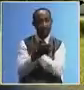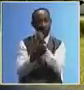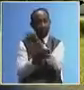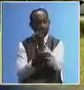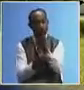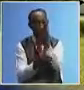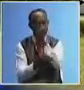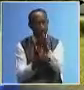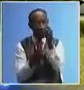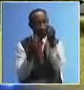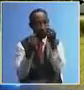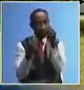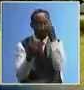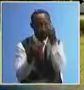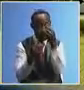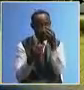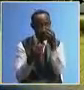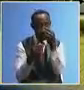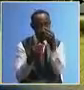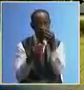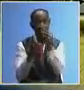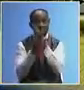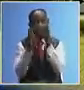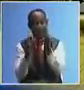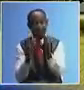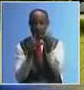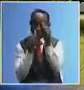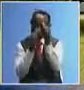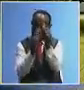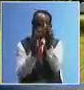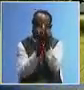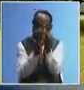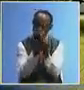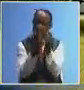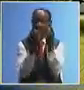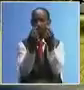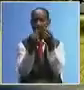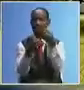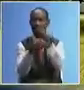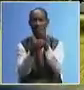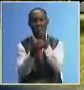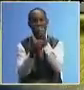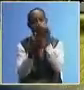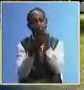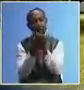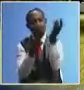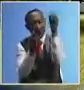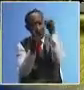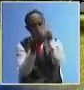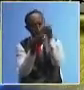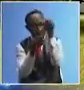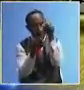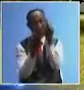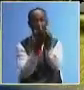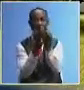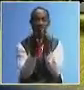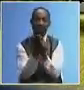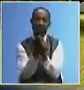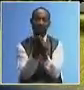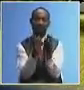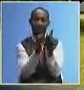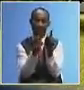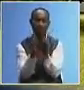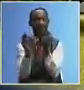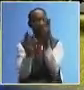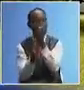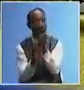people, they follow the financial regulations as well as the Public Finance Act to ensure that they are within the confines of the law even as they are